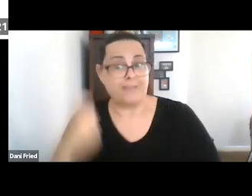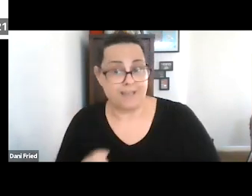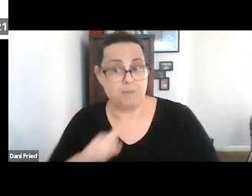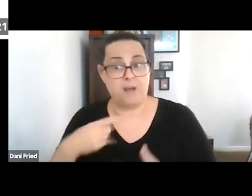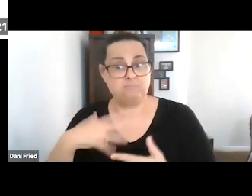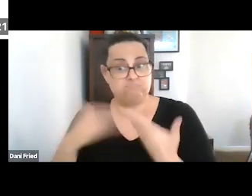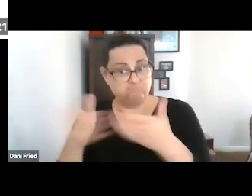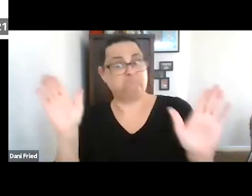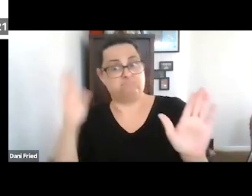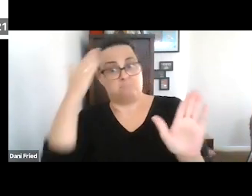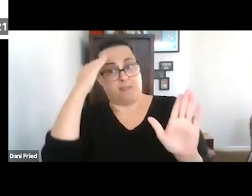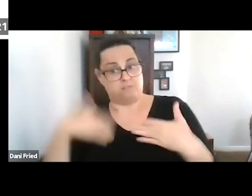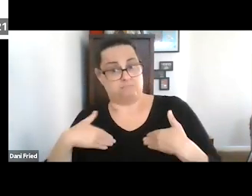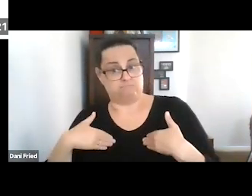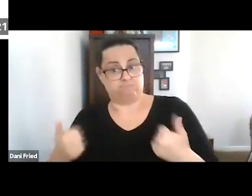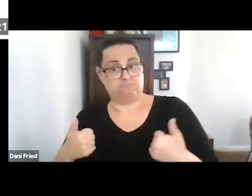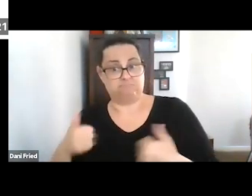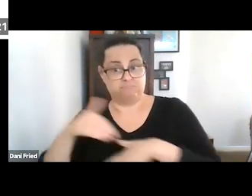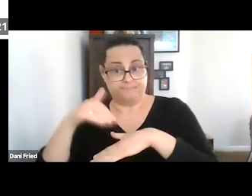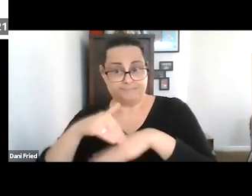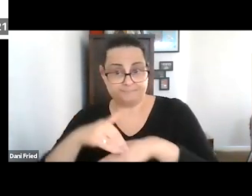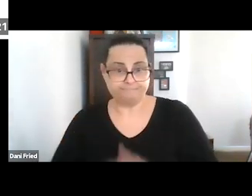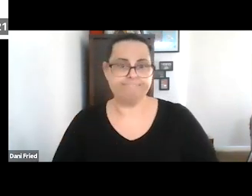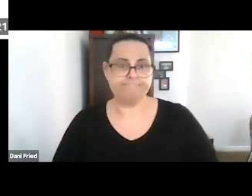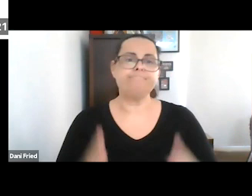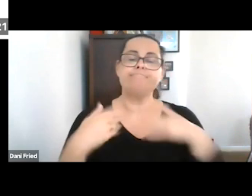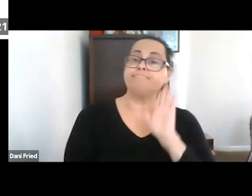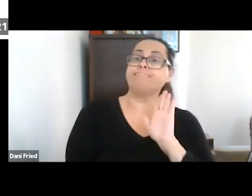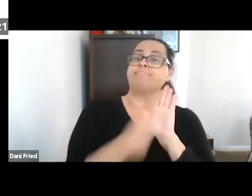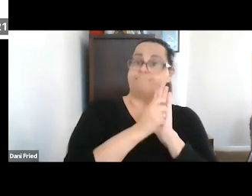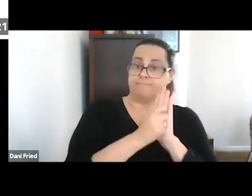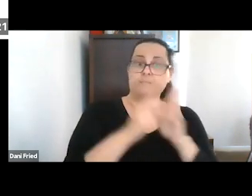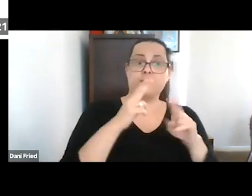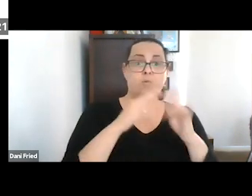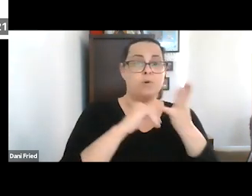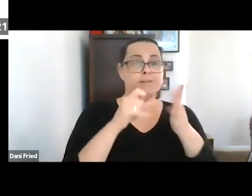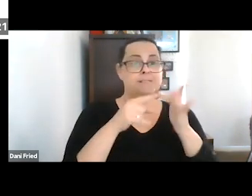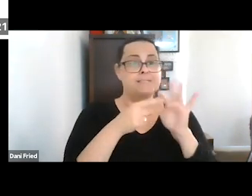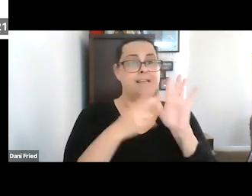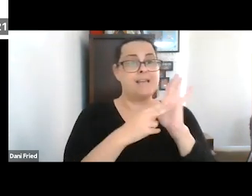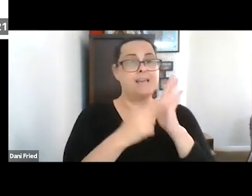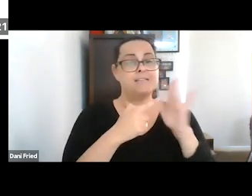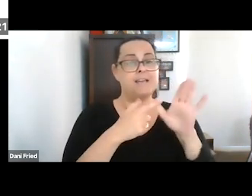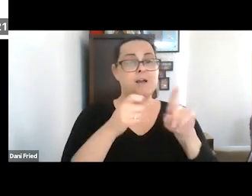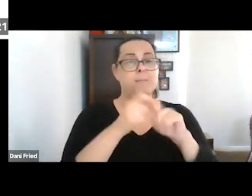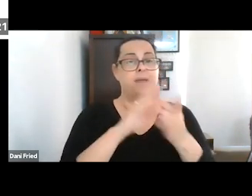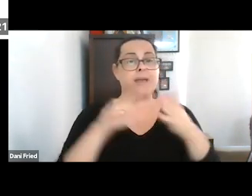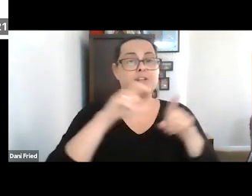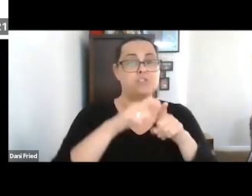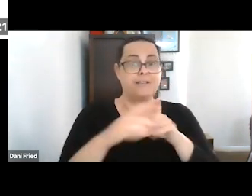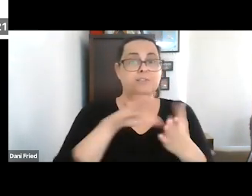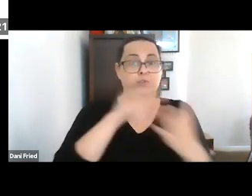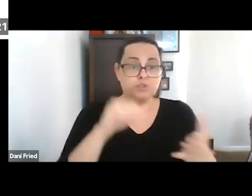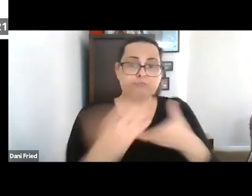broader spectrum. We also got funding for a Scientia PhD student who's using co-design